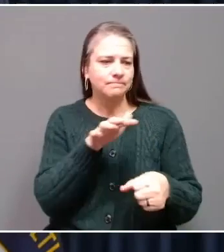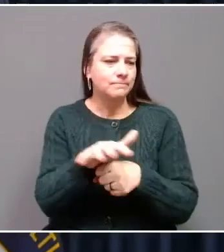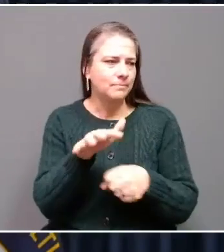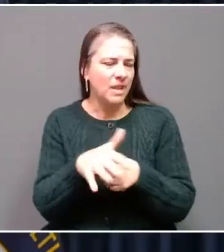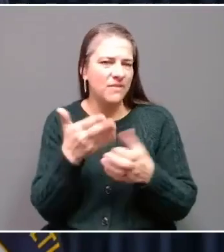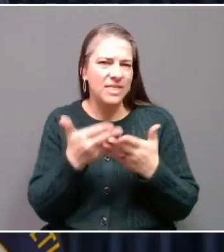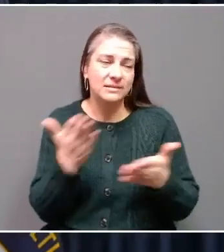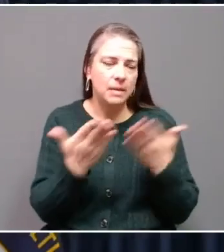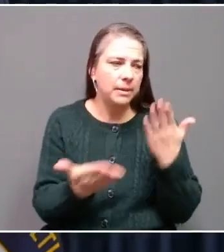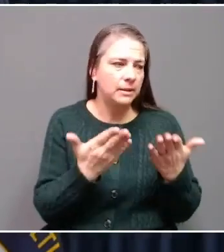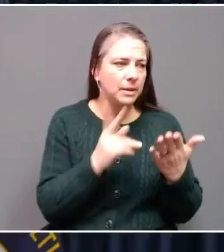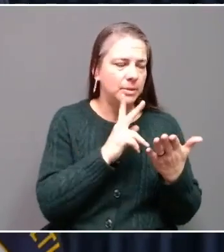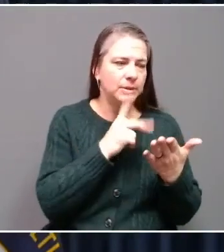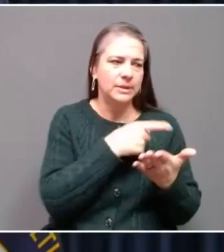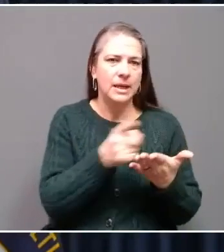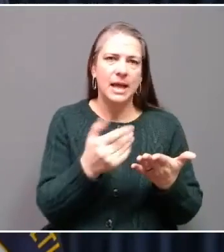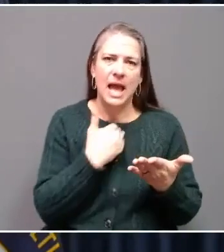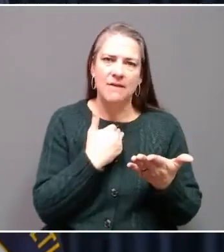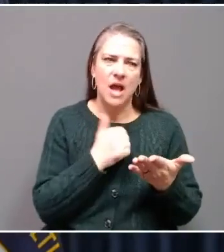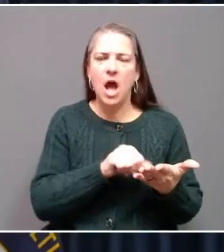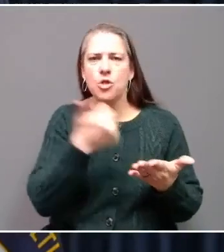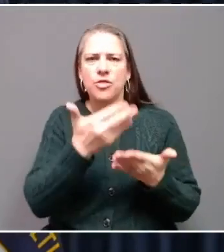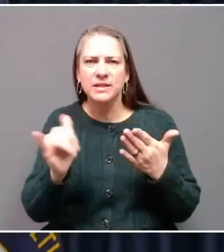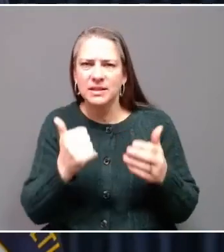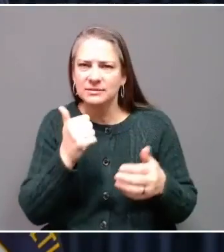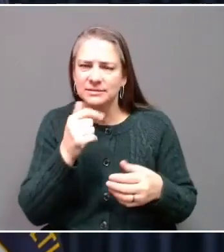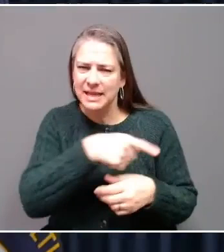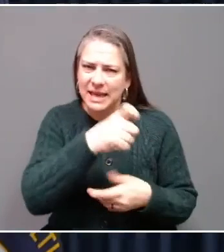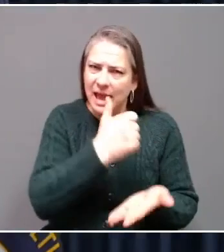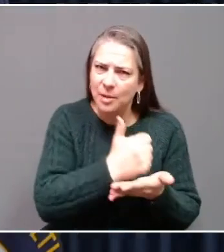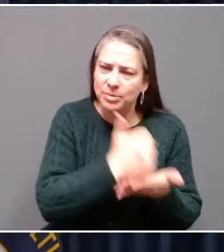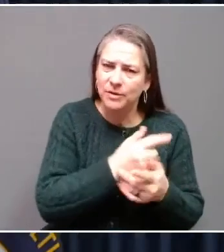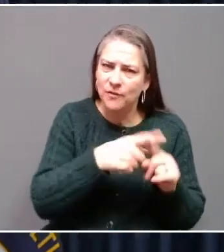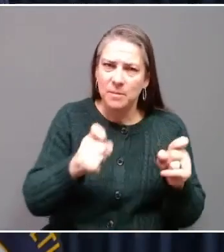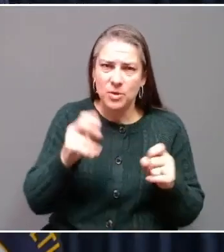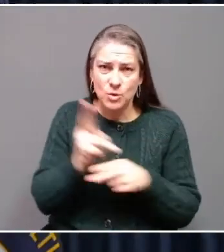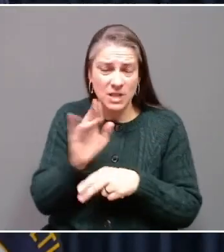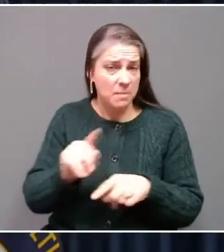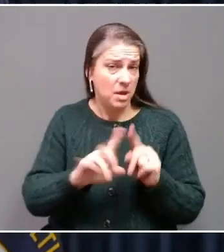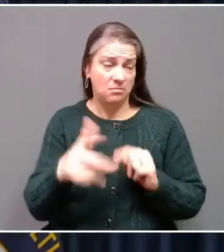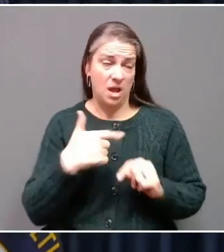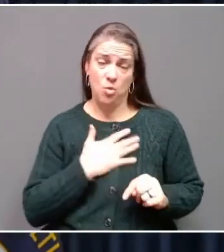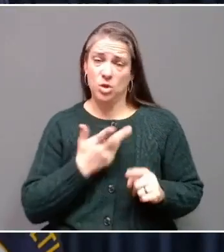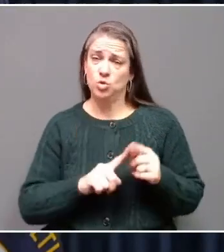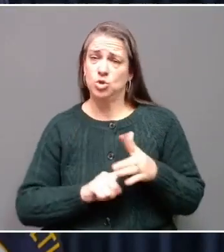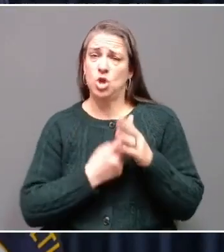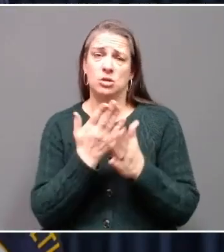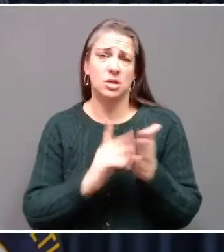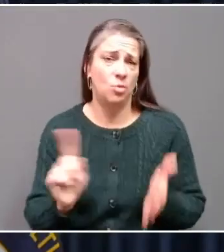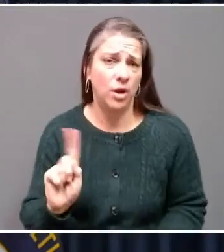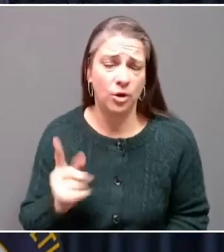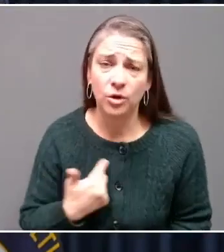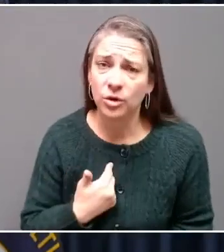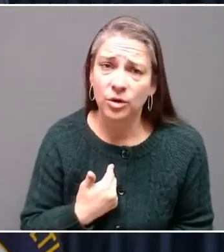suffering from that need the assistance of medical marijuana, but I will take a start. And certainly